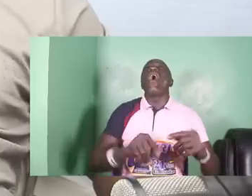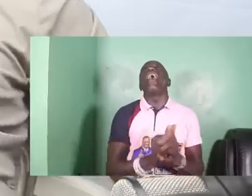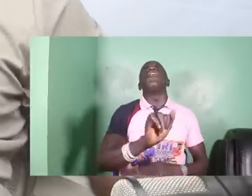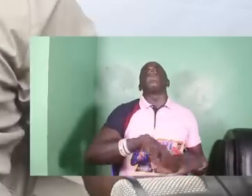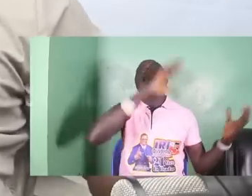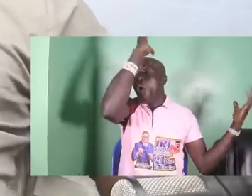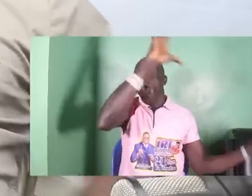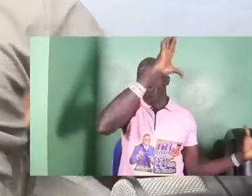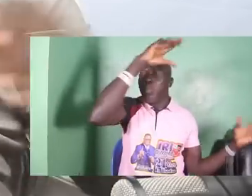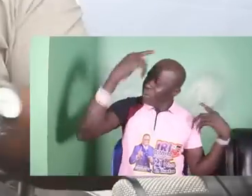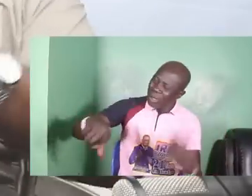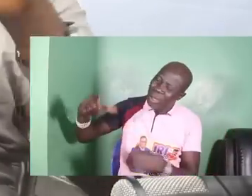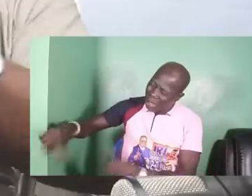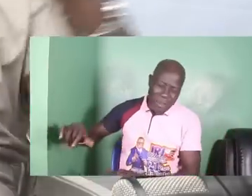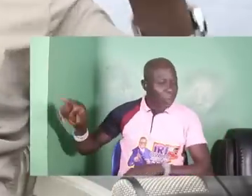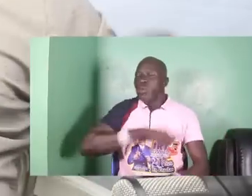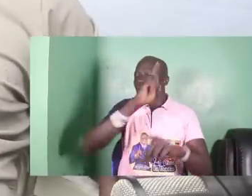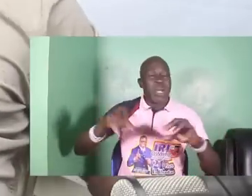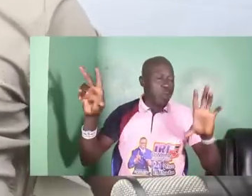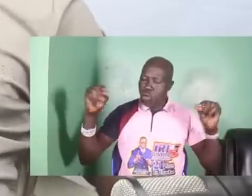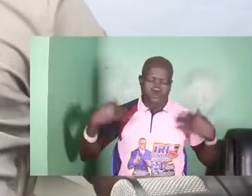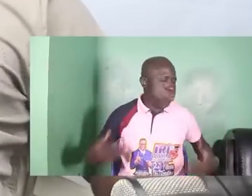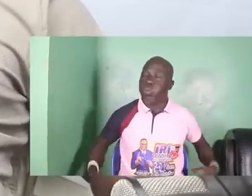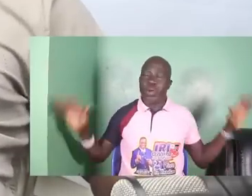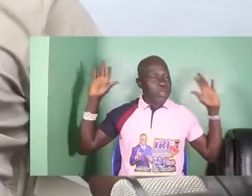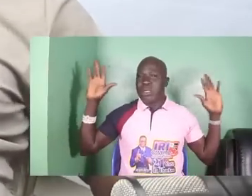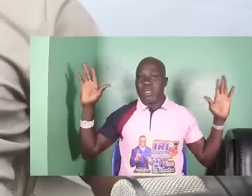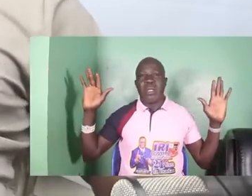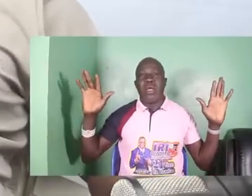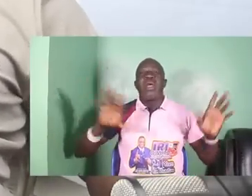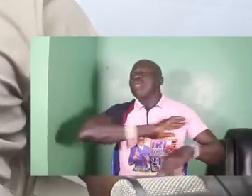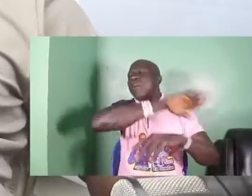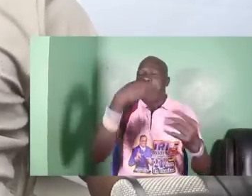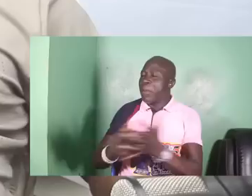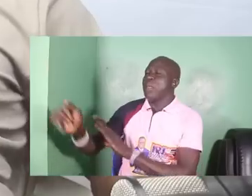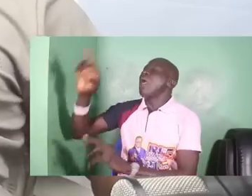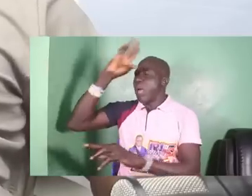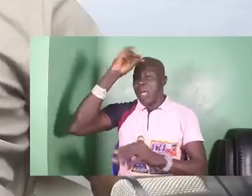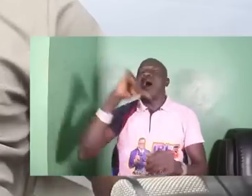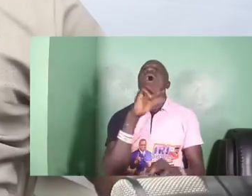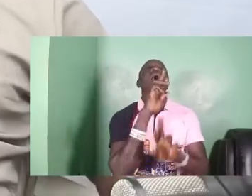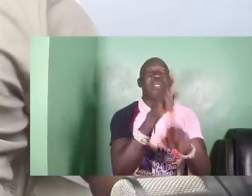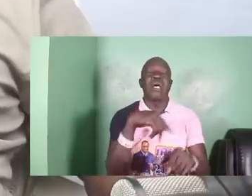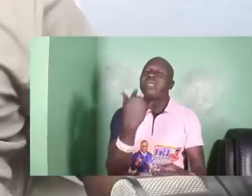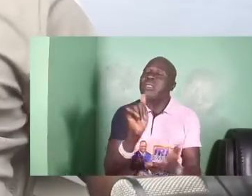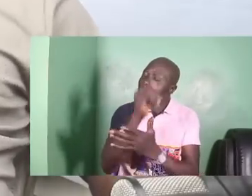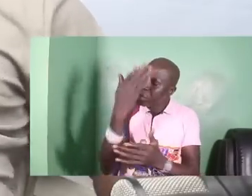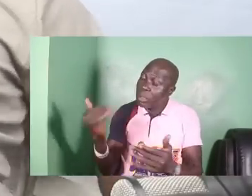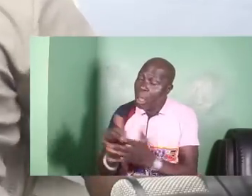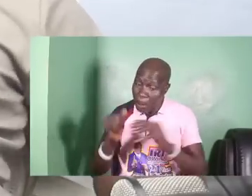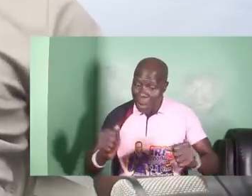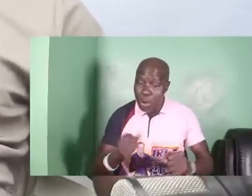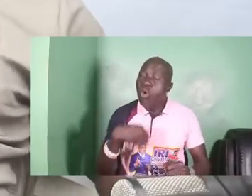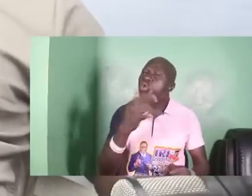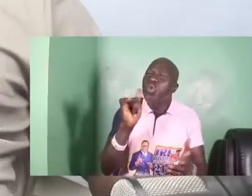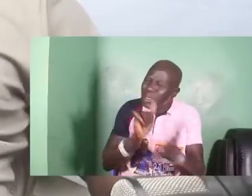happen. When you lost hope. Nigba to say you come. When there was nobody. Okunrin a dahun. The man will answer. Oh my, son, Tony agbara. They will say something powerful.